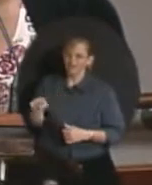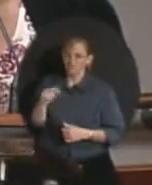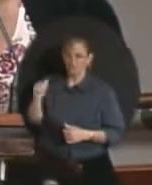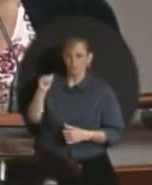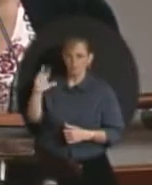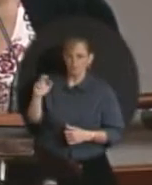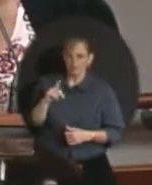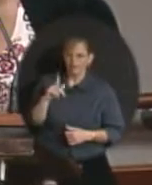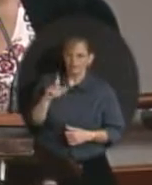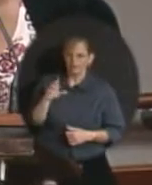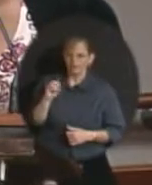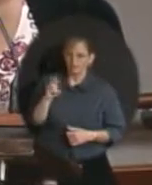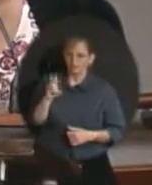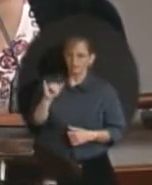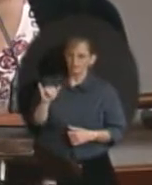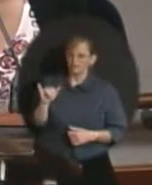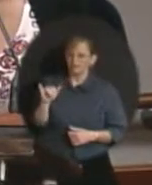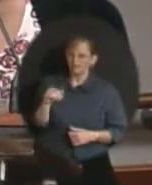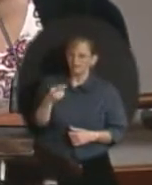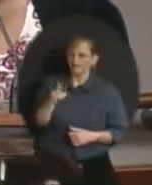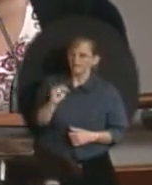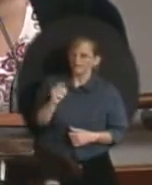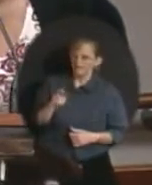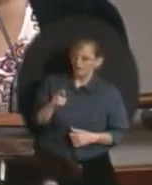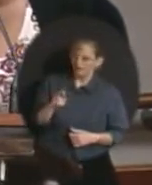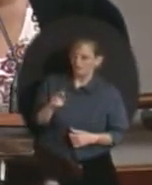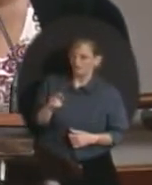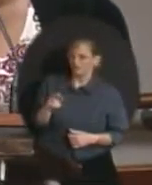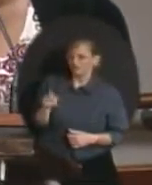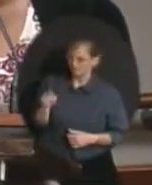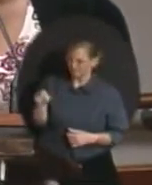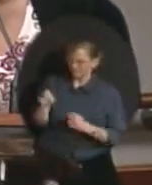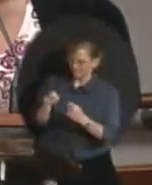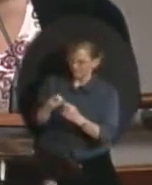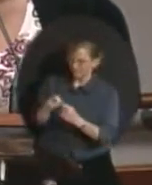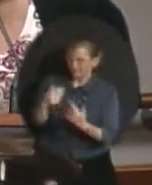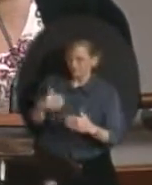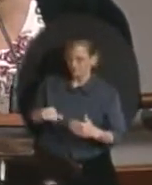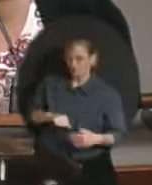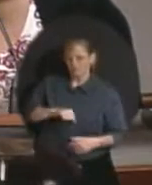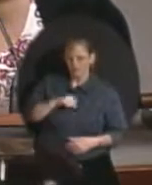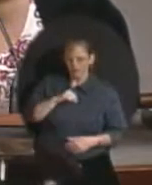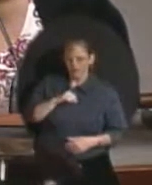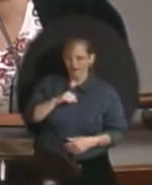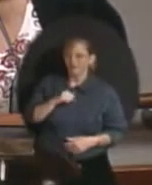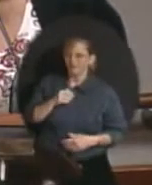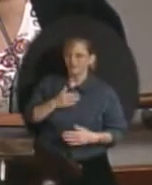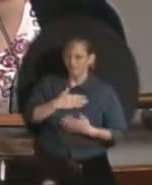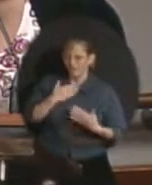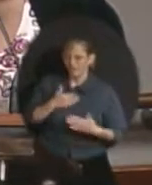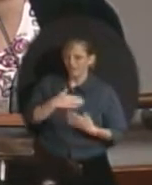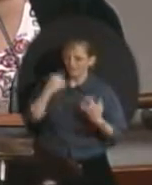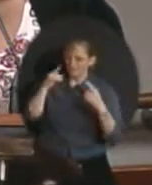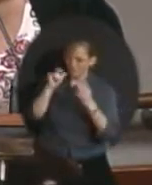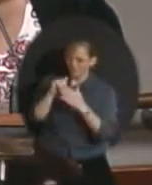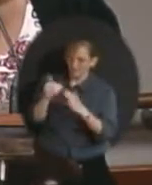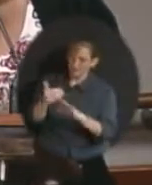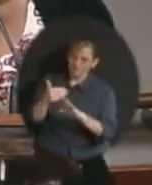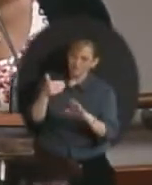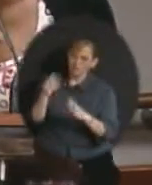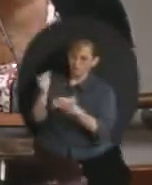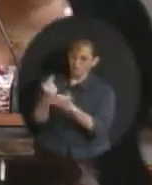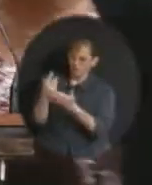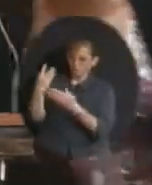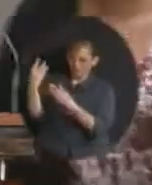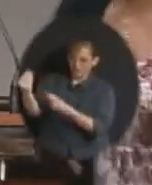Louie, Hunter. I just am so proud and so glad that we were able to accomplish this before you left. So good job,